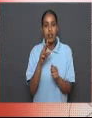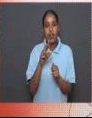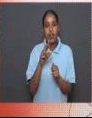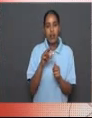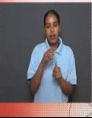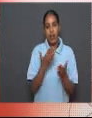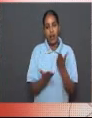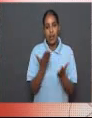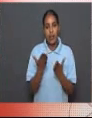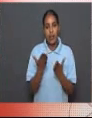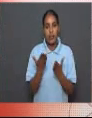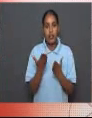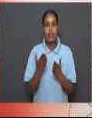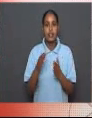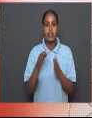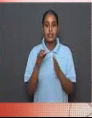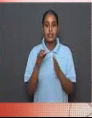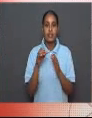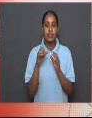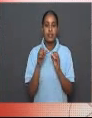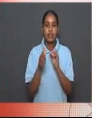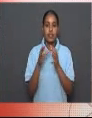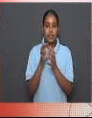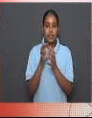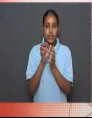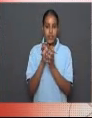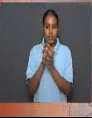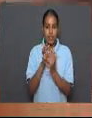relatively wrinkle resistant.